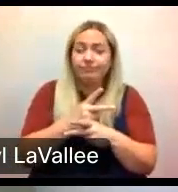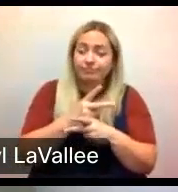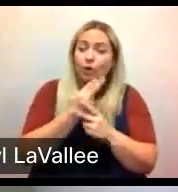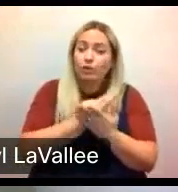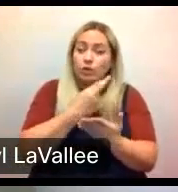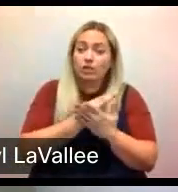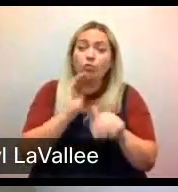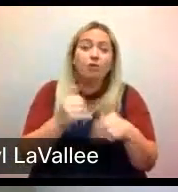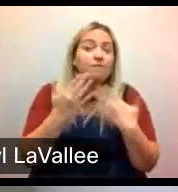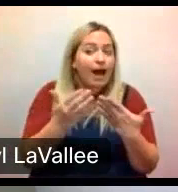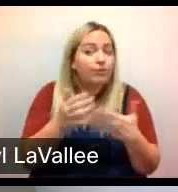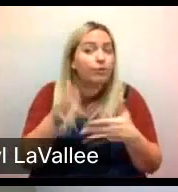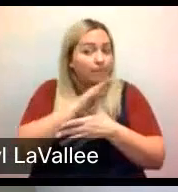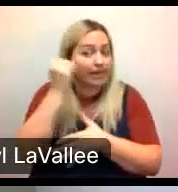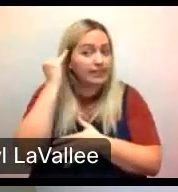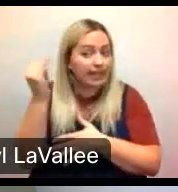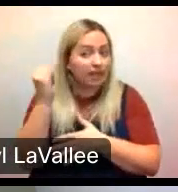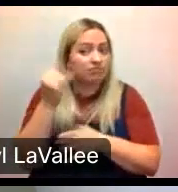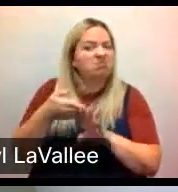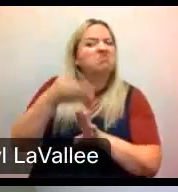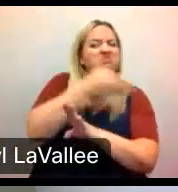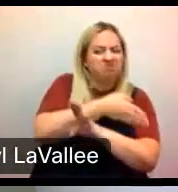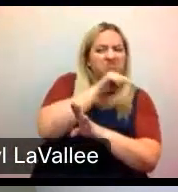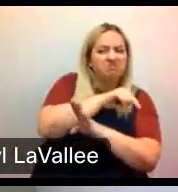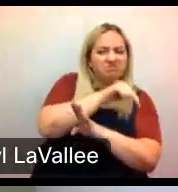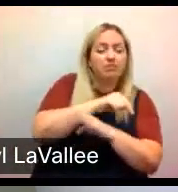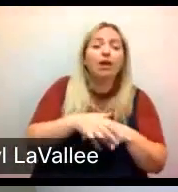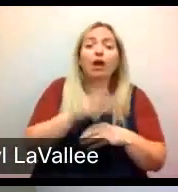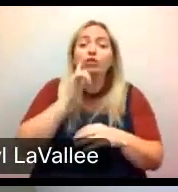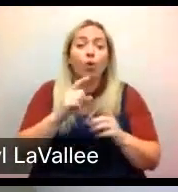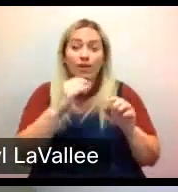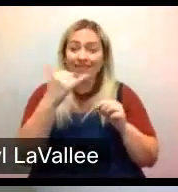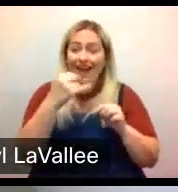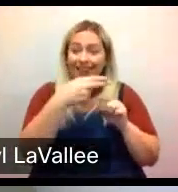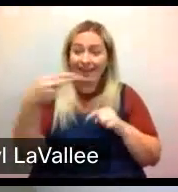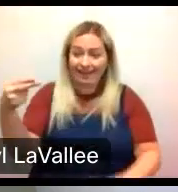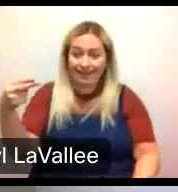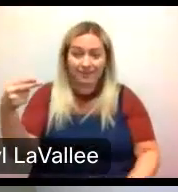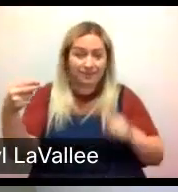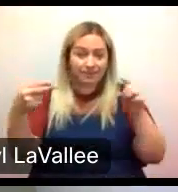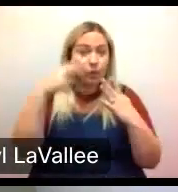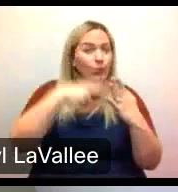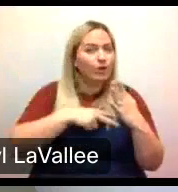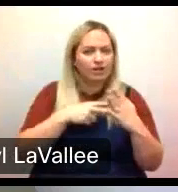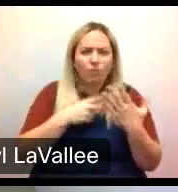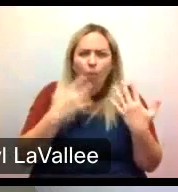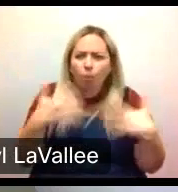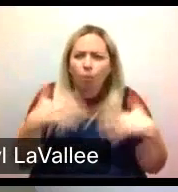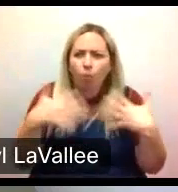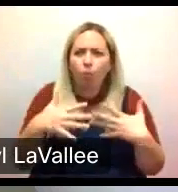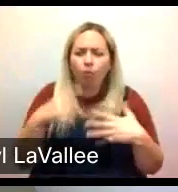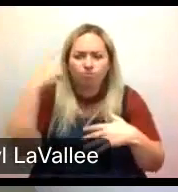sources will provide you with that main idea pretty early on. So the chunk I've highlighted here, reading is a remarkable mental